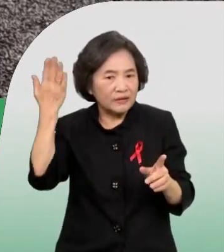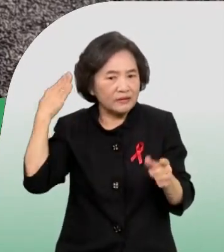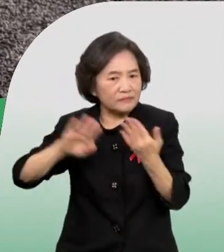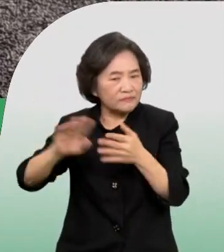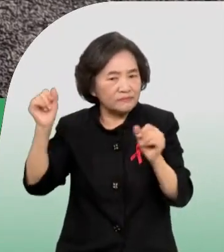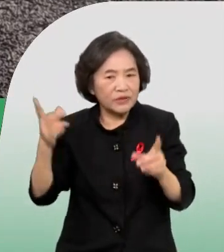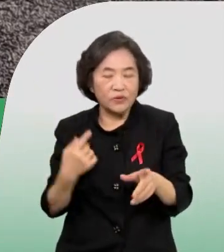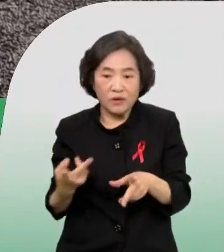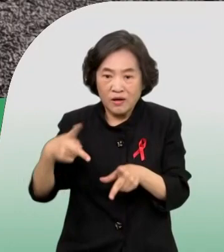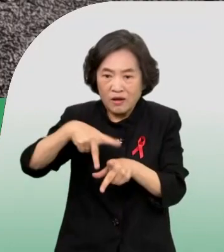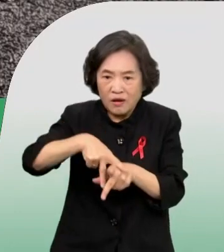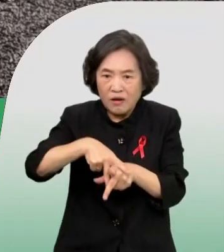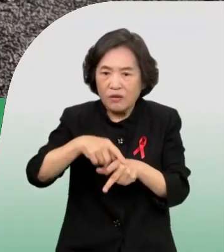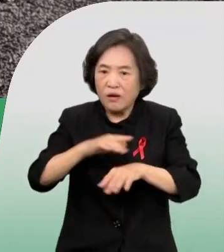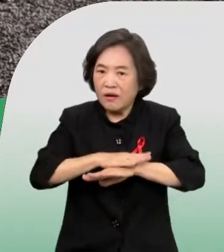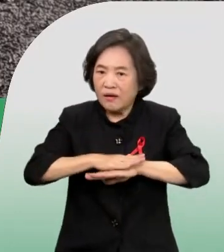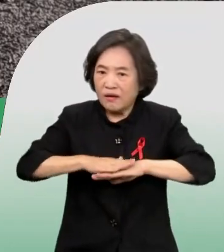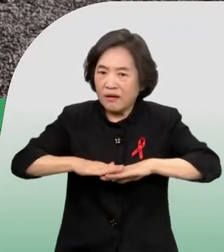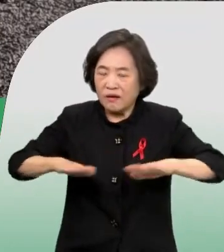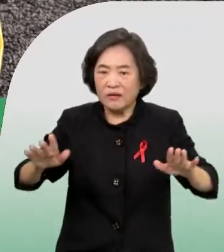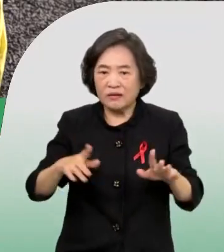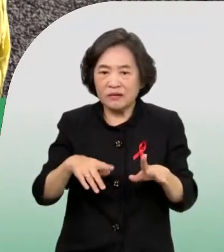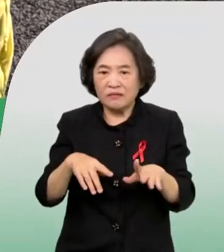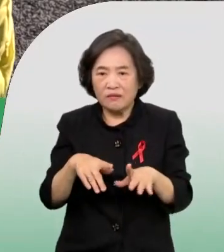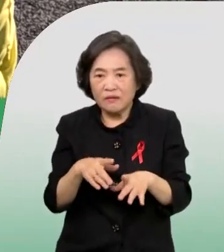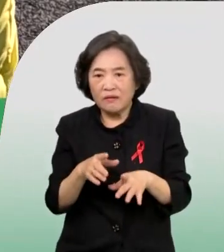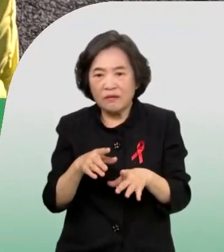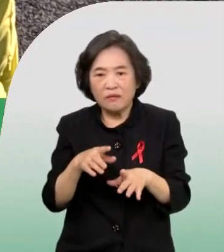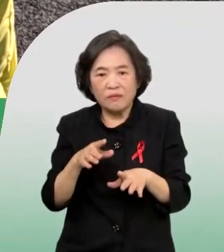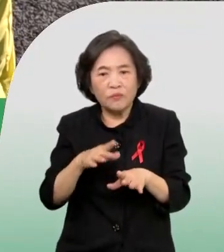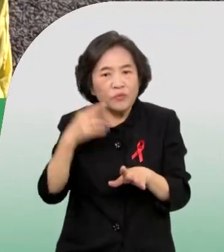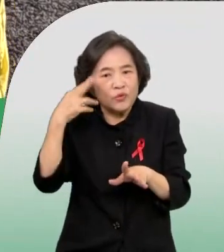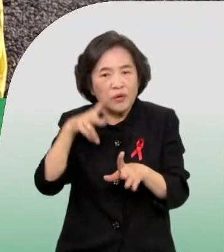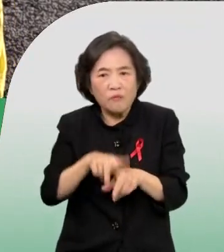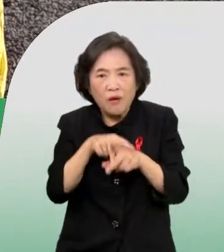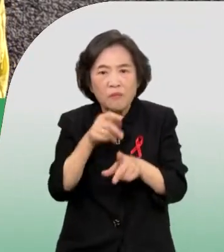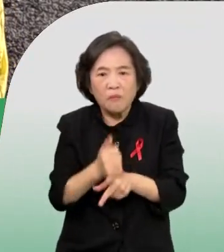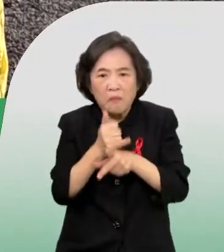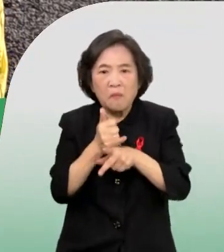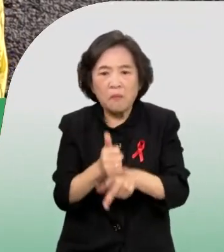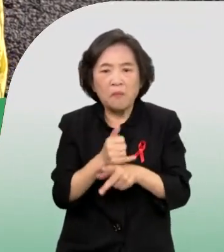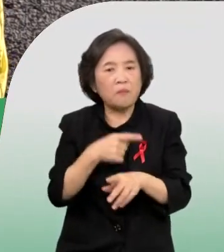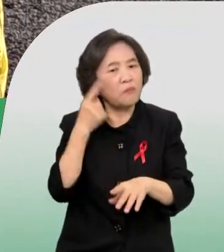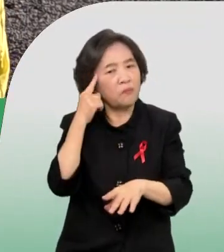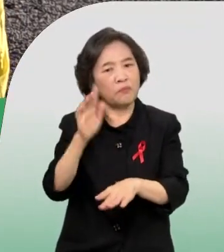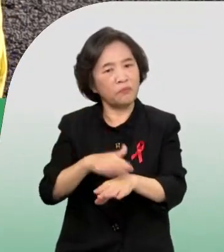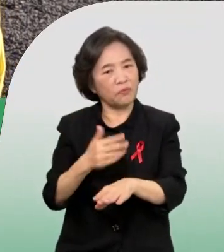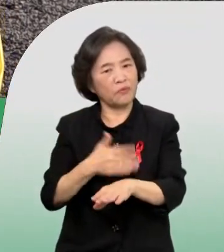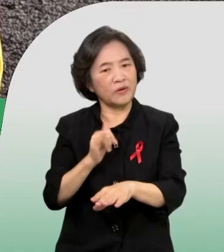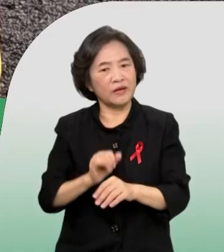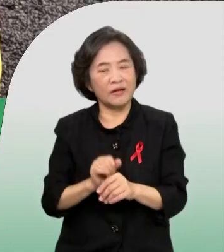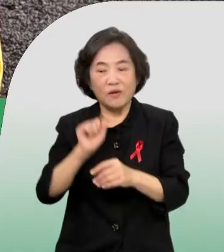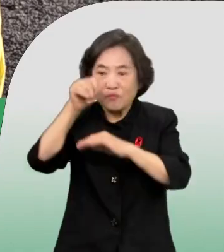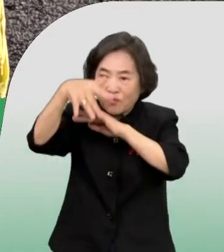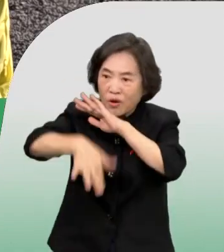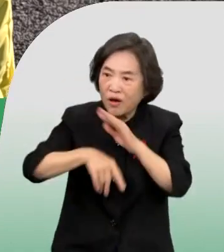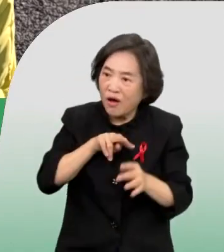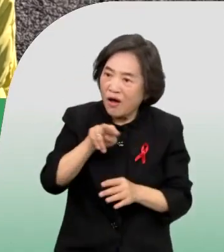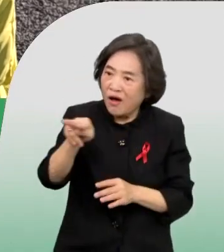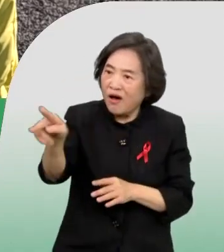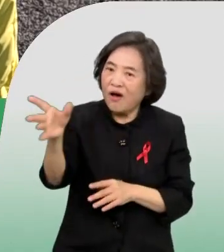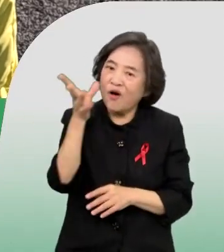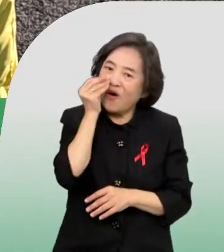found them a bit smoother than the ones I've ridden back home. I enjoyed the trail that we took and the fact that we got to